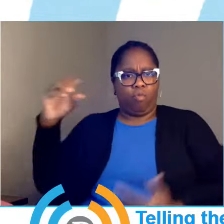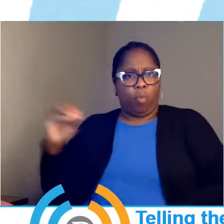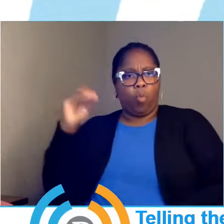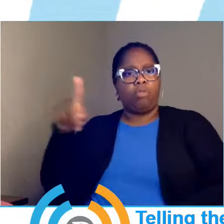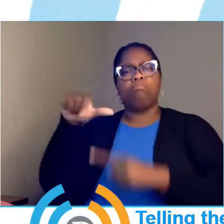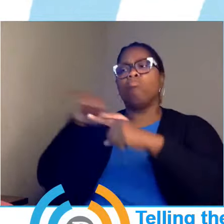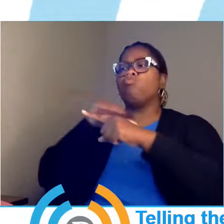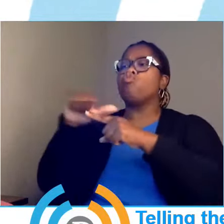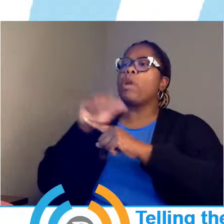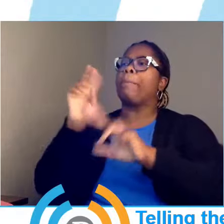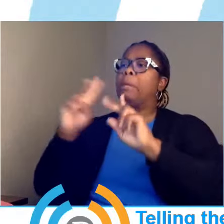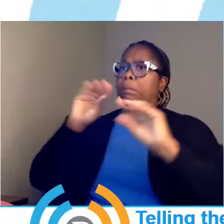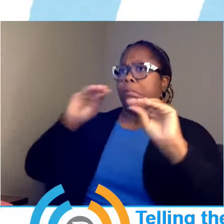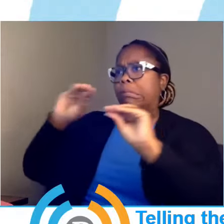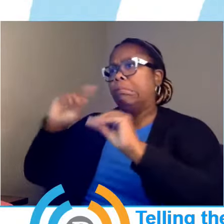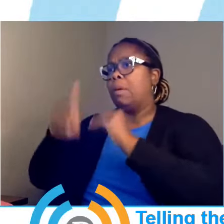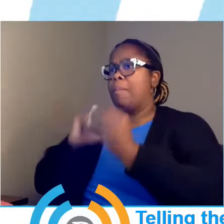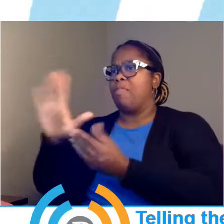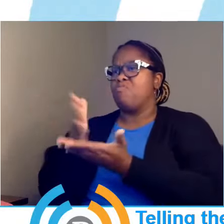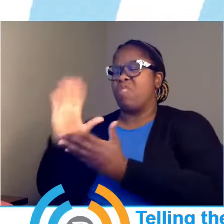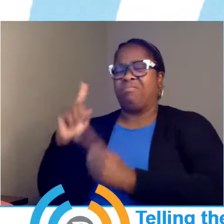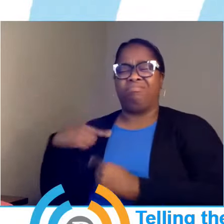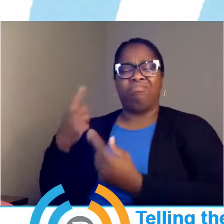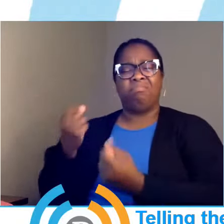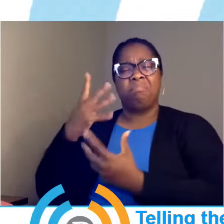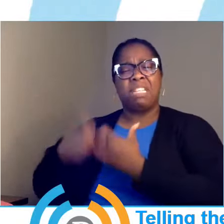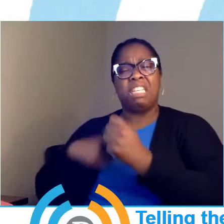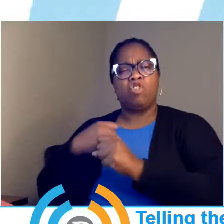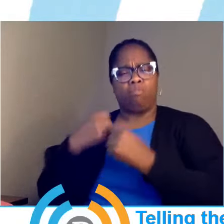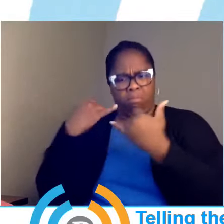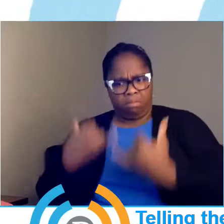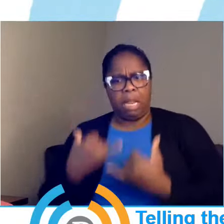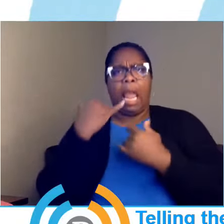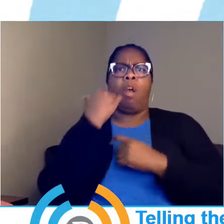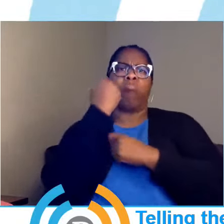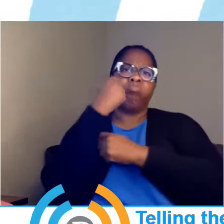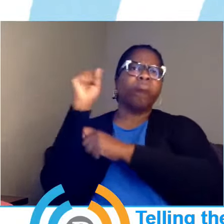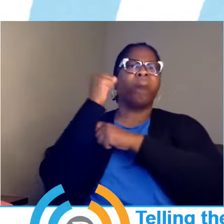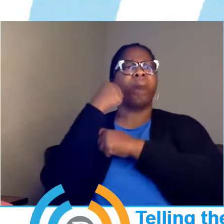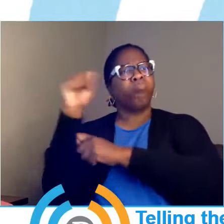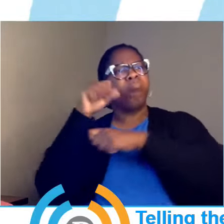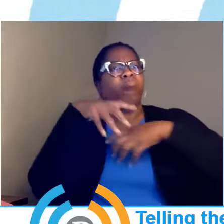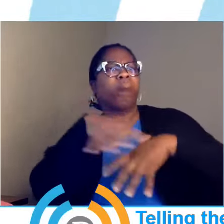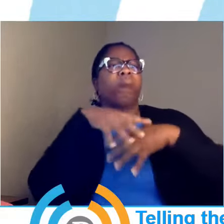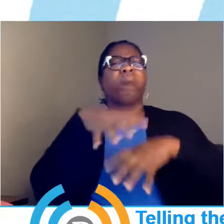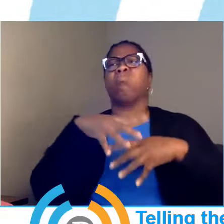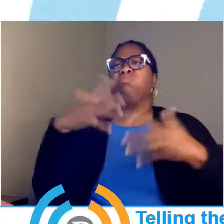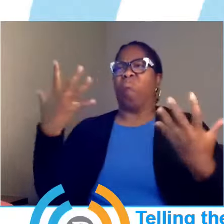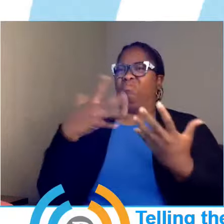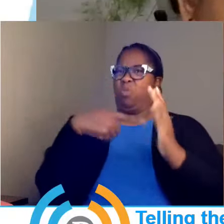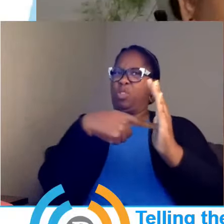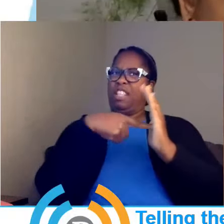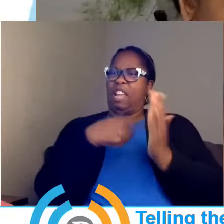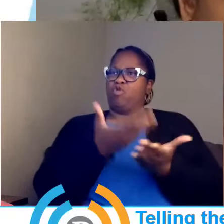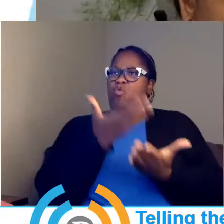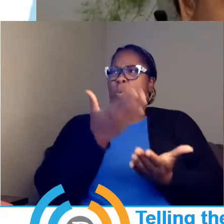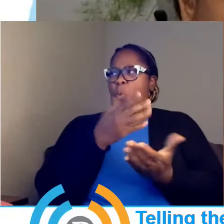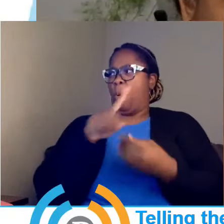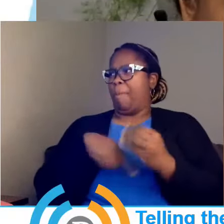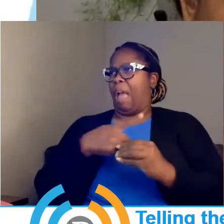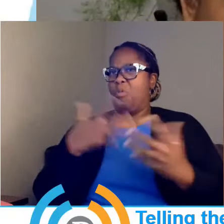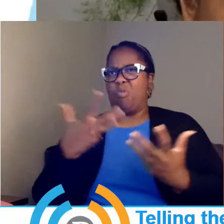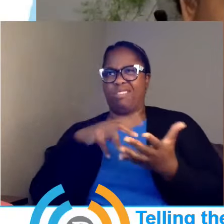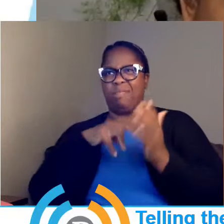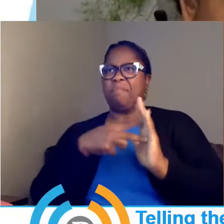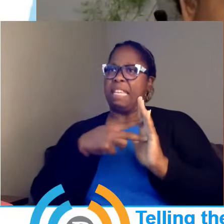years. What do these demonstrations tell you about and tell us about um, what it's like to exercise your right